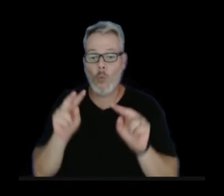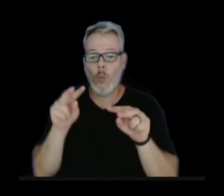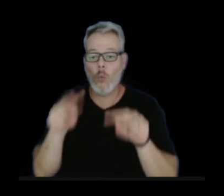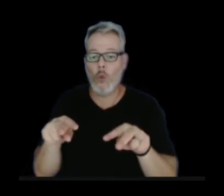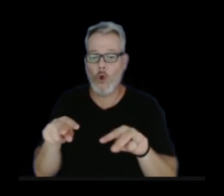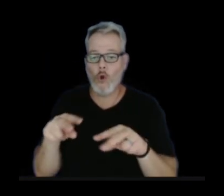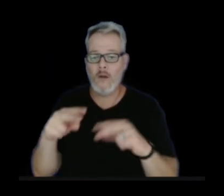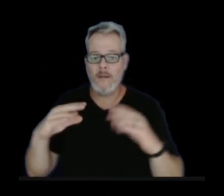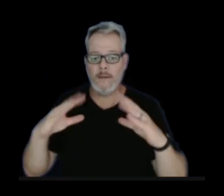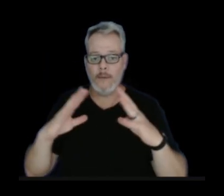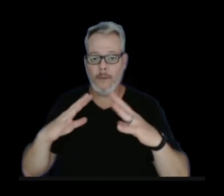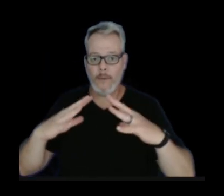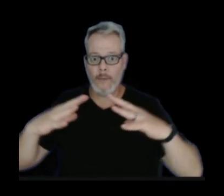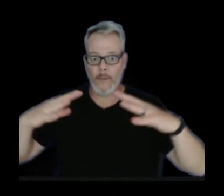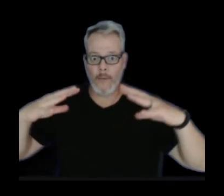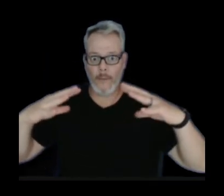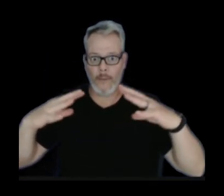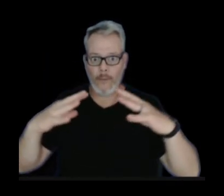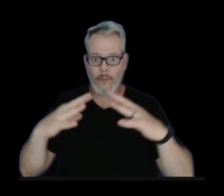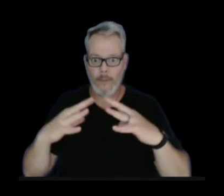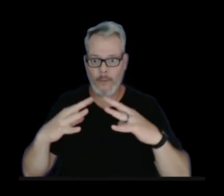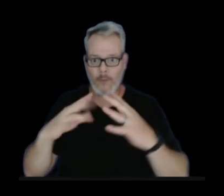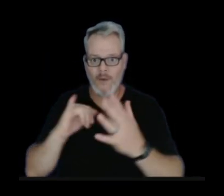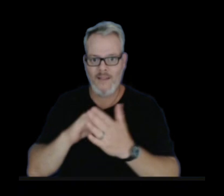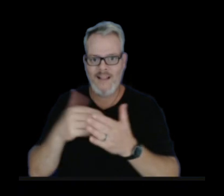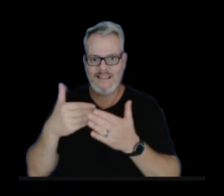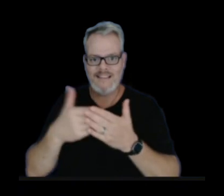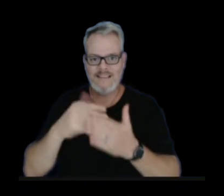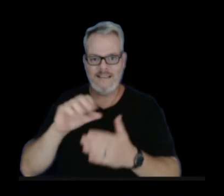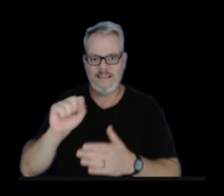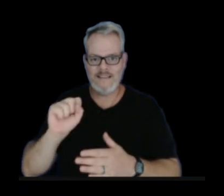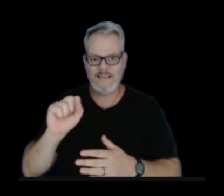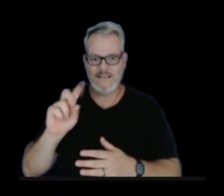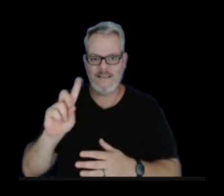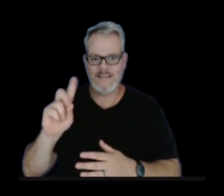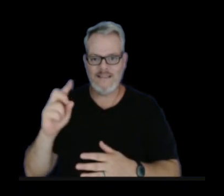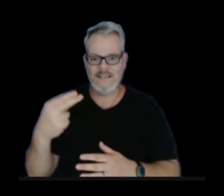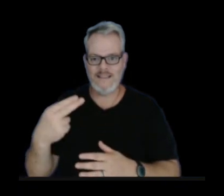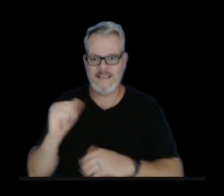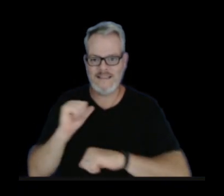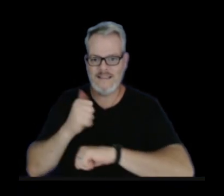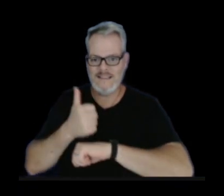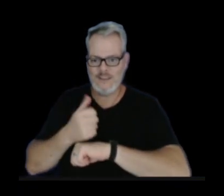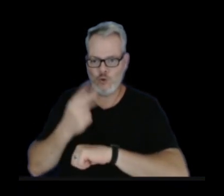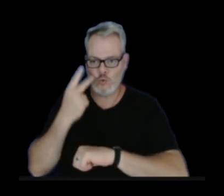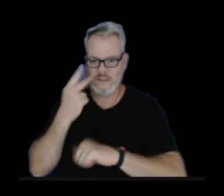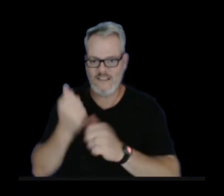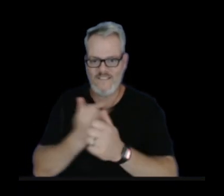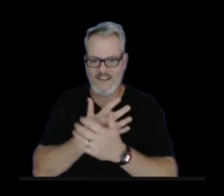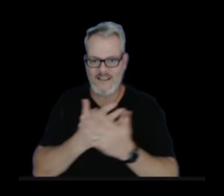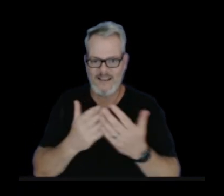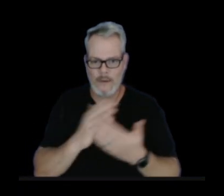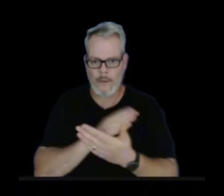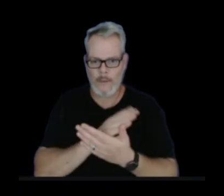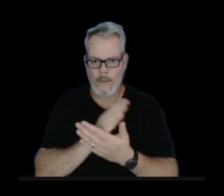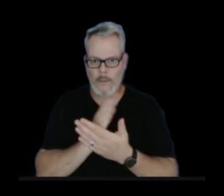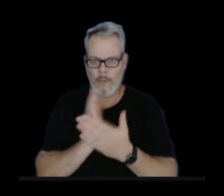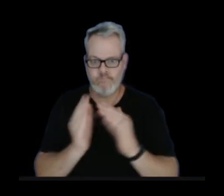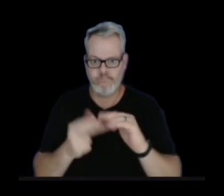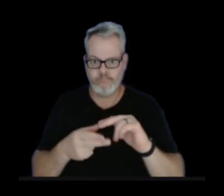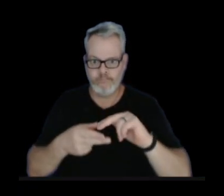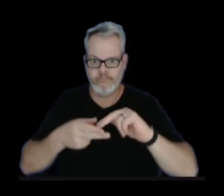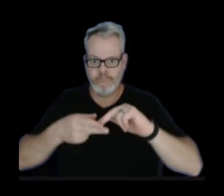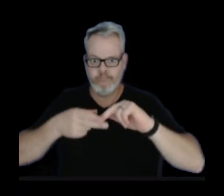the summit by the Sand Hill Station, we can see the volcano has been gradually inflating ever since the eruption ended around